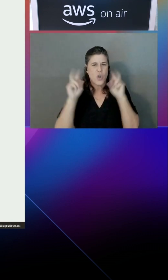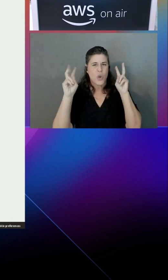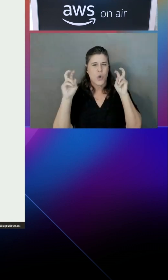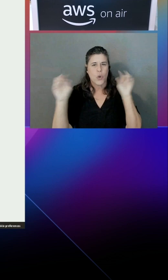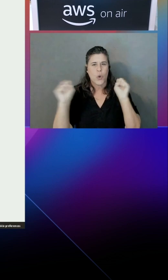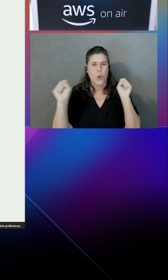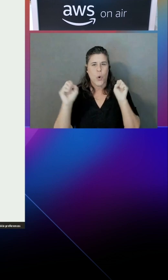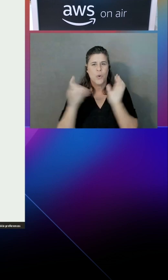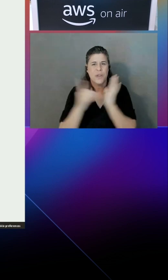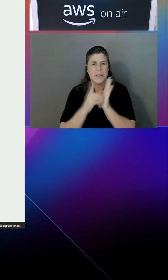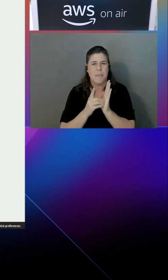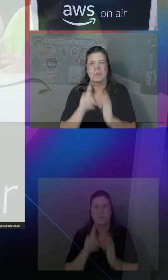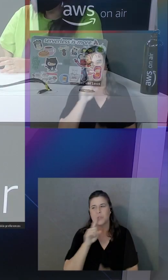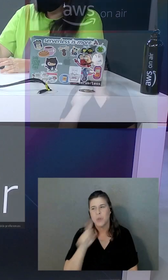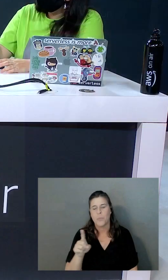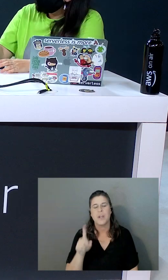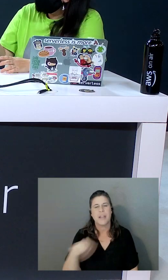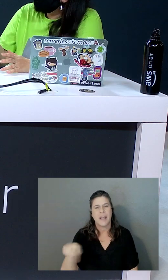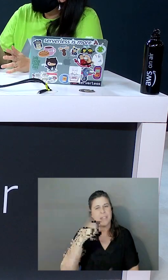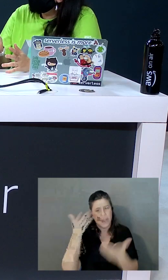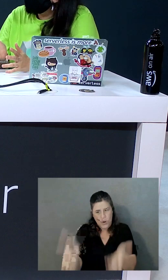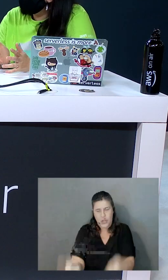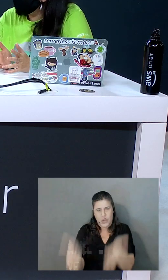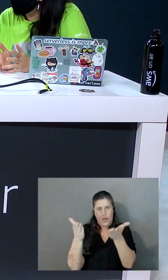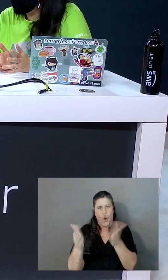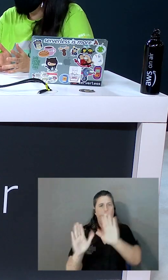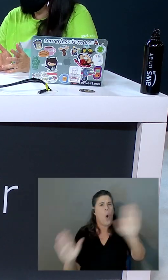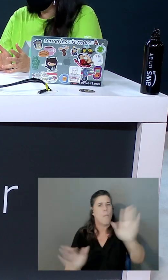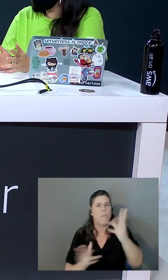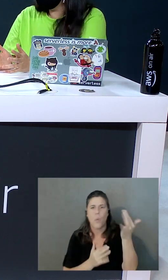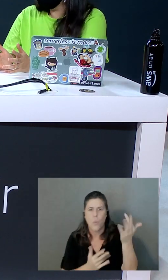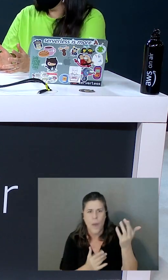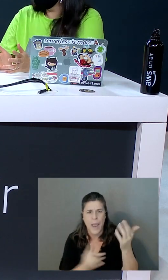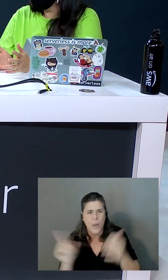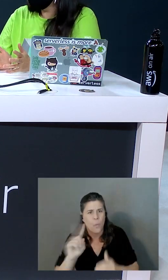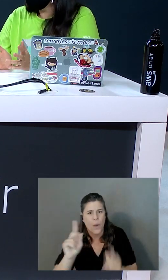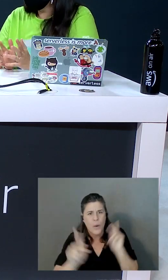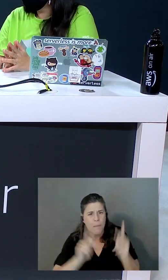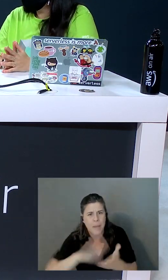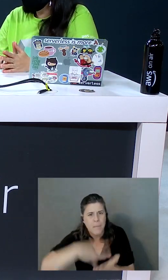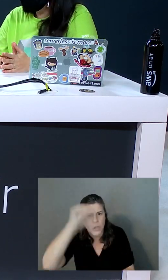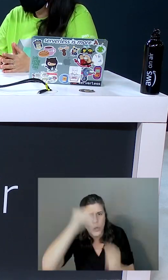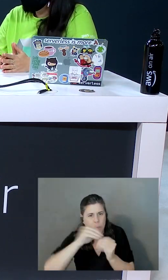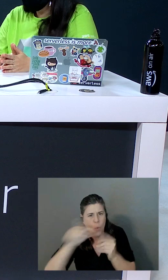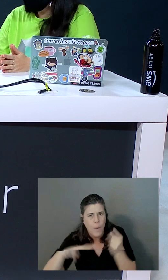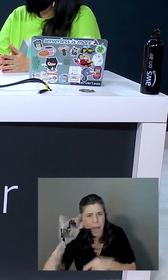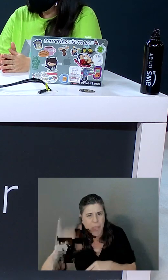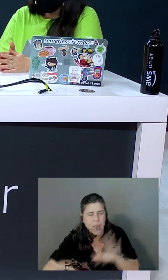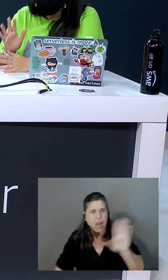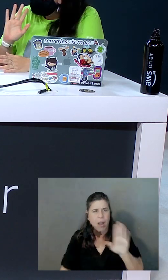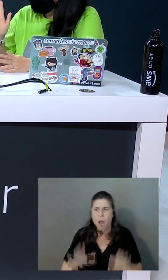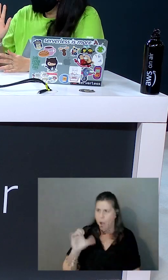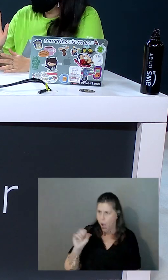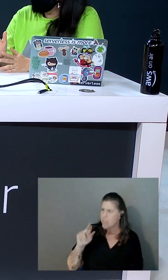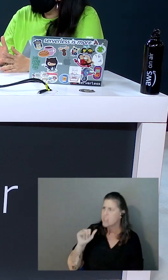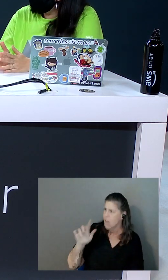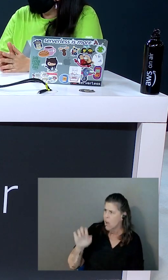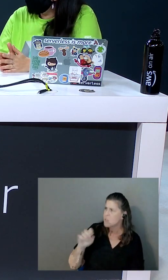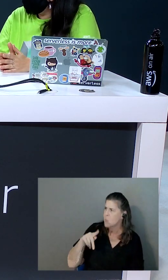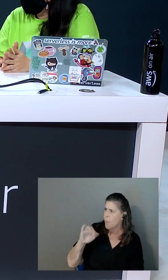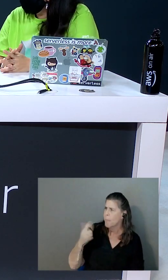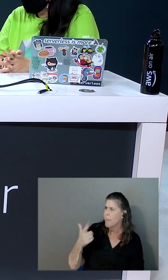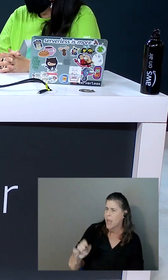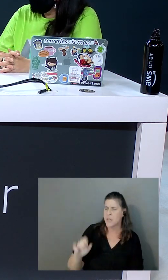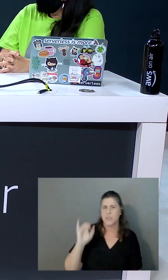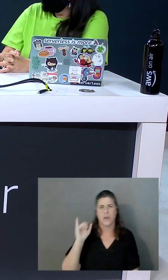So there you have it, folks. But wait, where people can learn more about this? On the console page. Just go directly to the